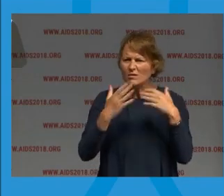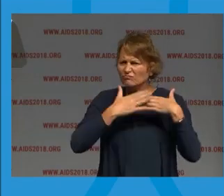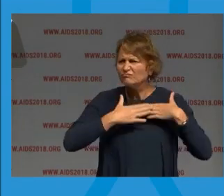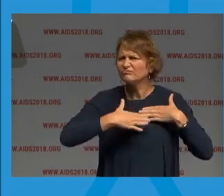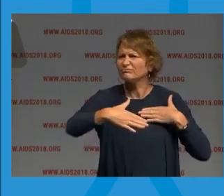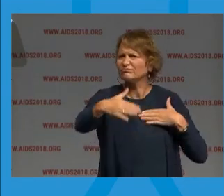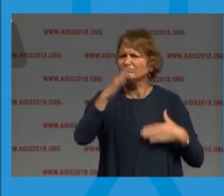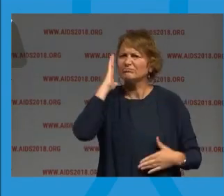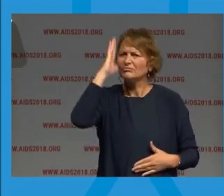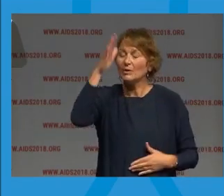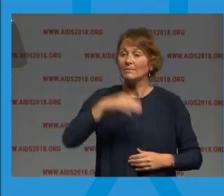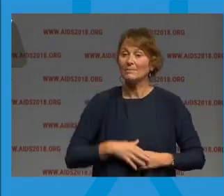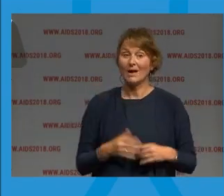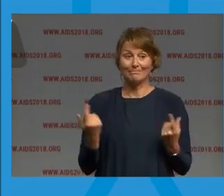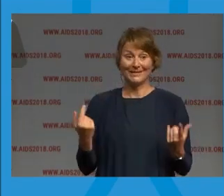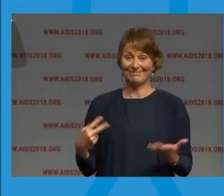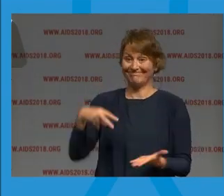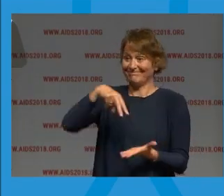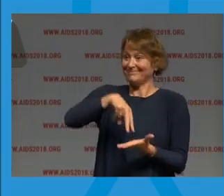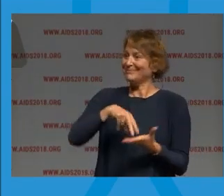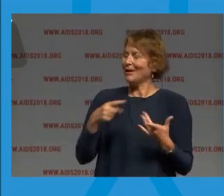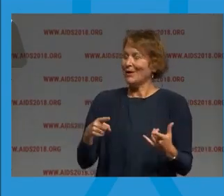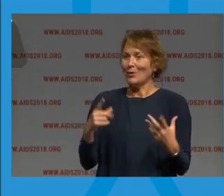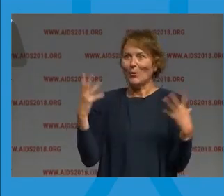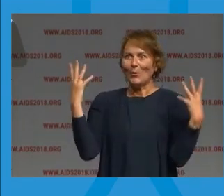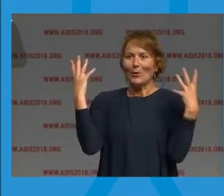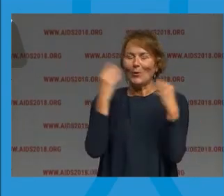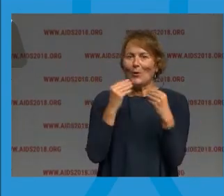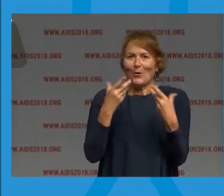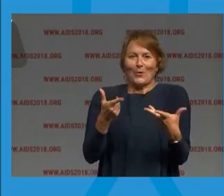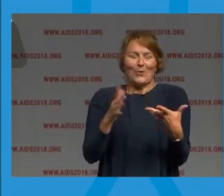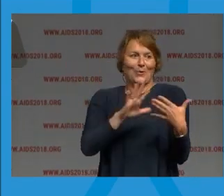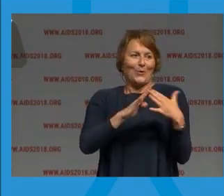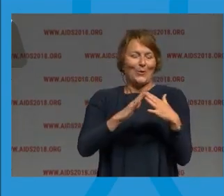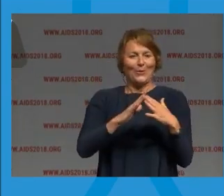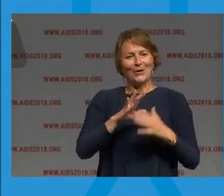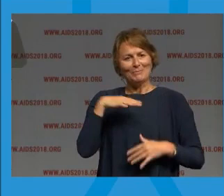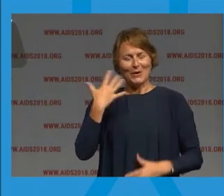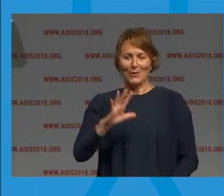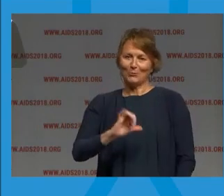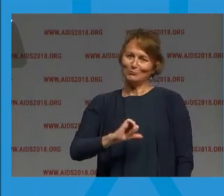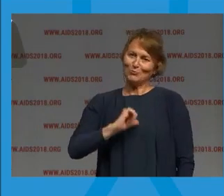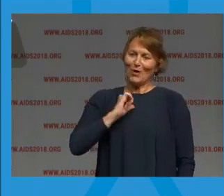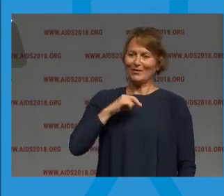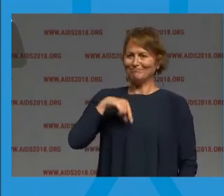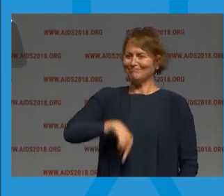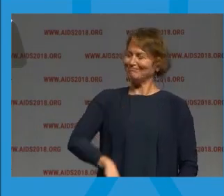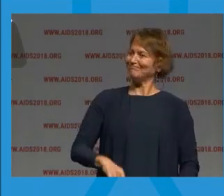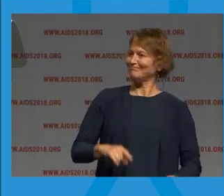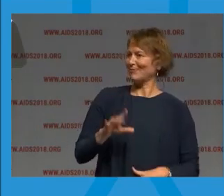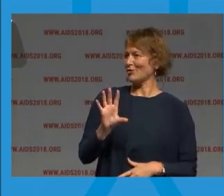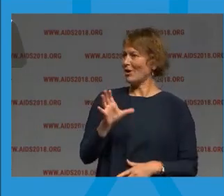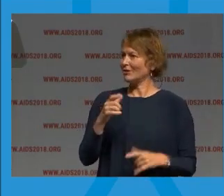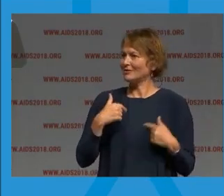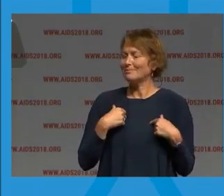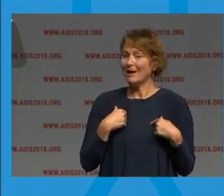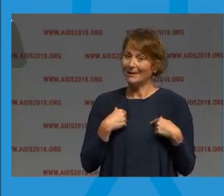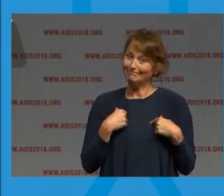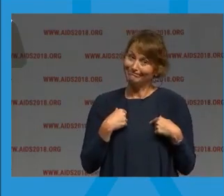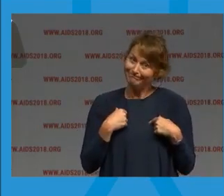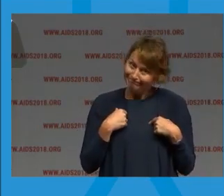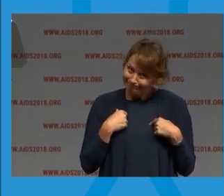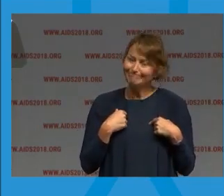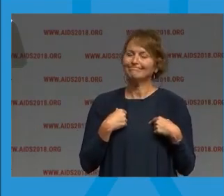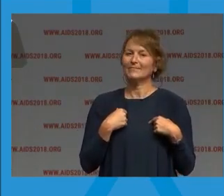And yet, as I stand here in this beautiful city, in this proud country, I have to